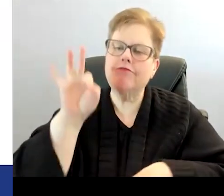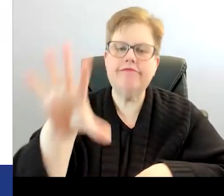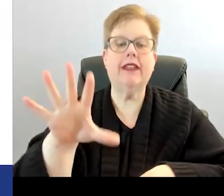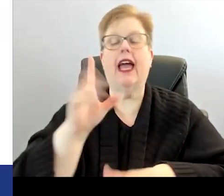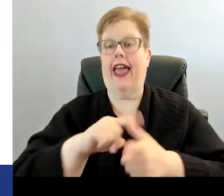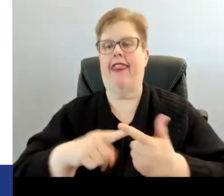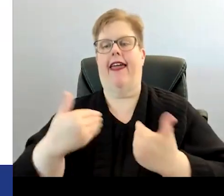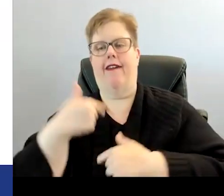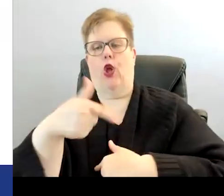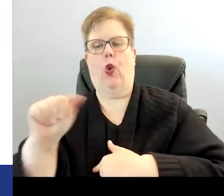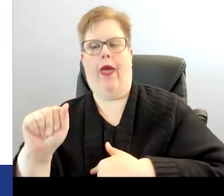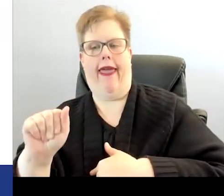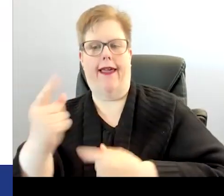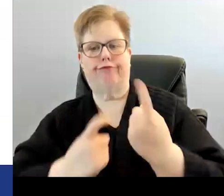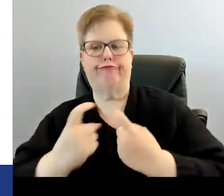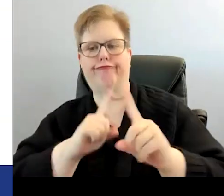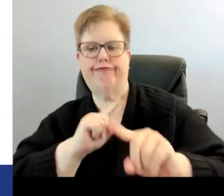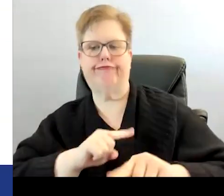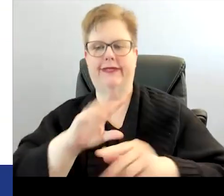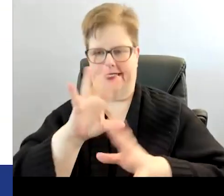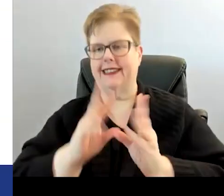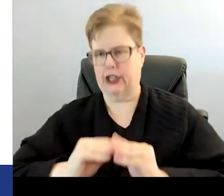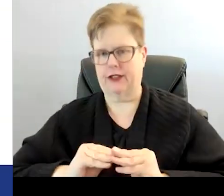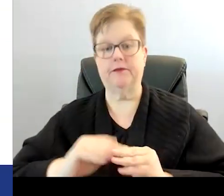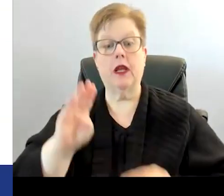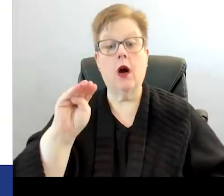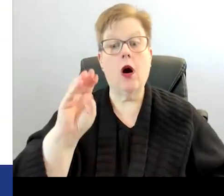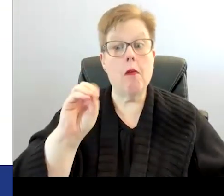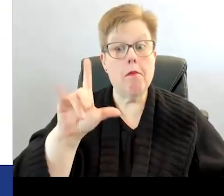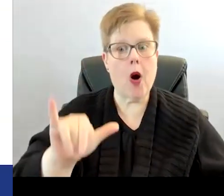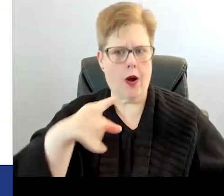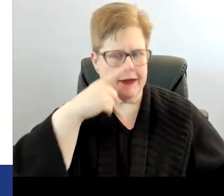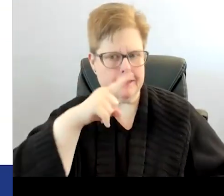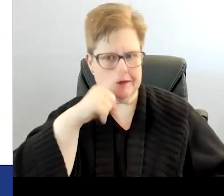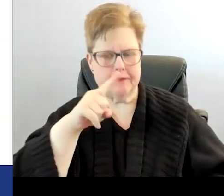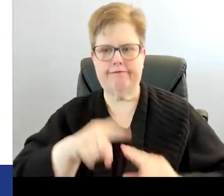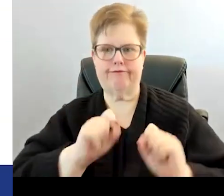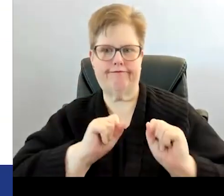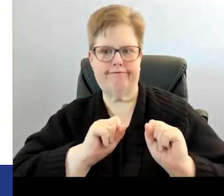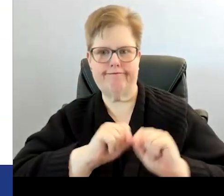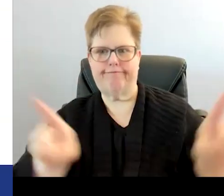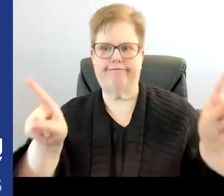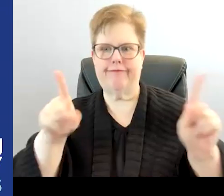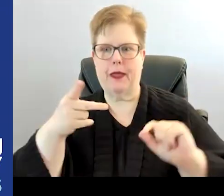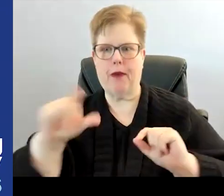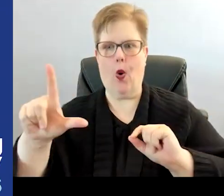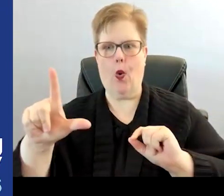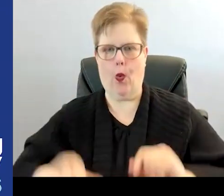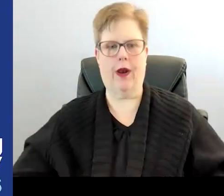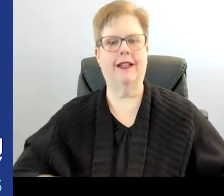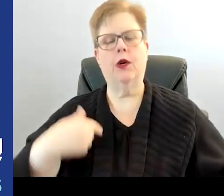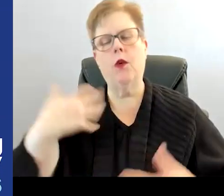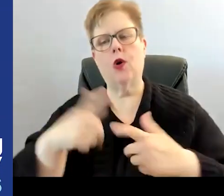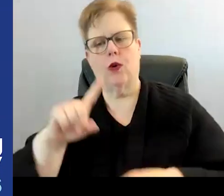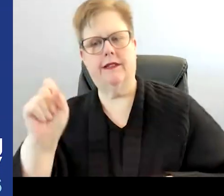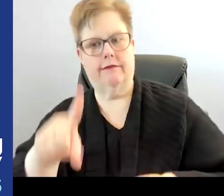QA session. So before we move any further, Molly, if you could please launch that poll. We want